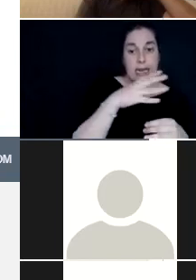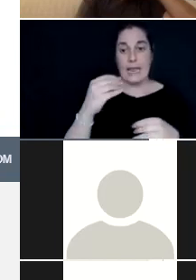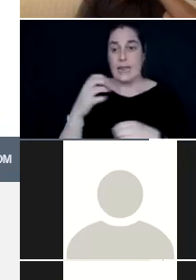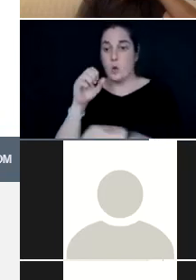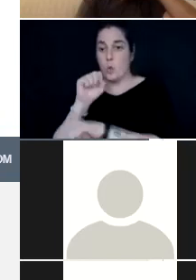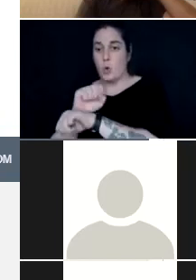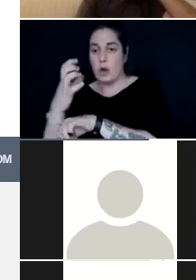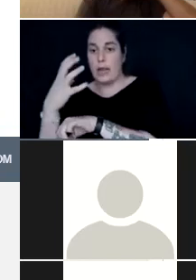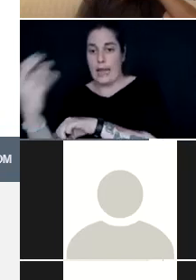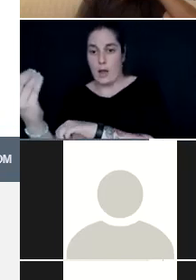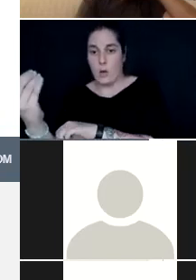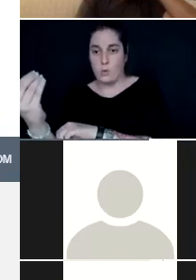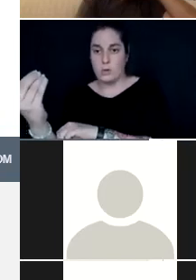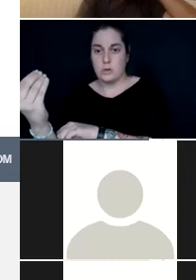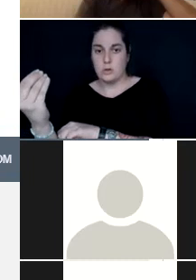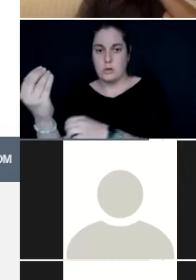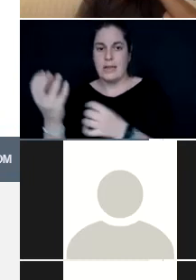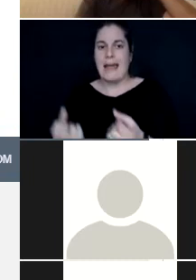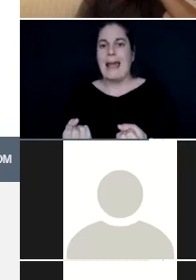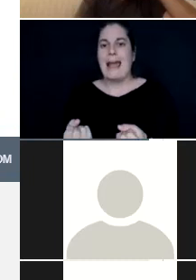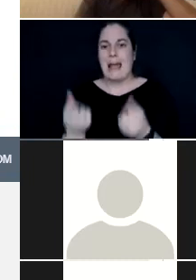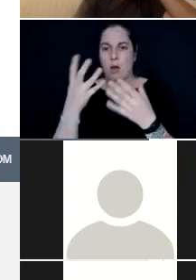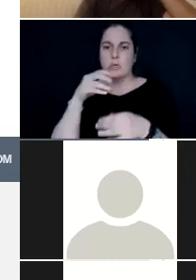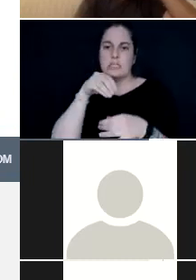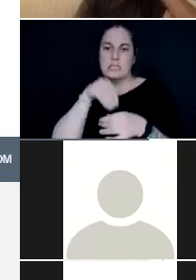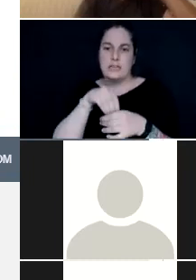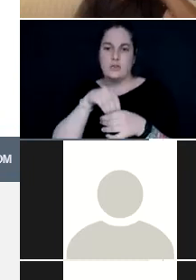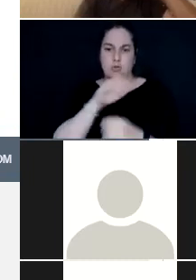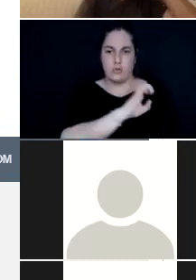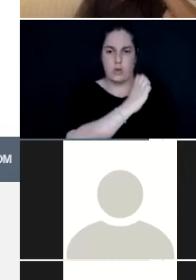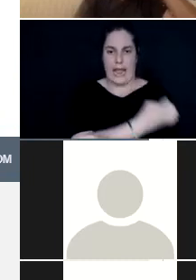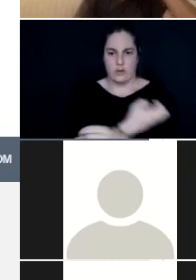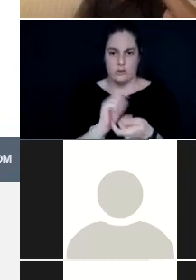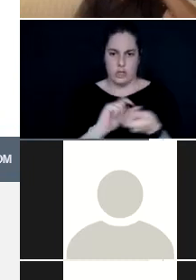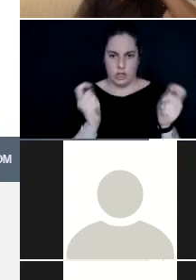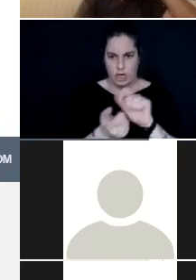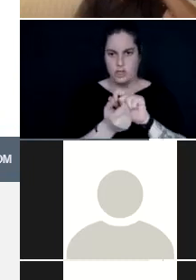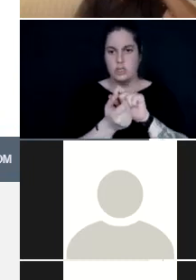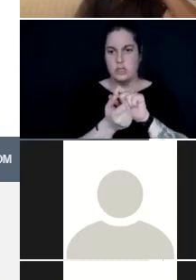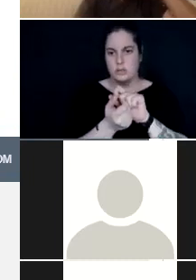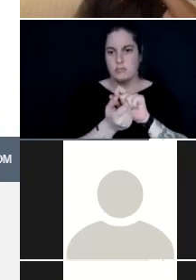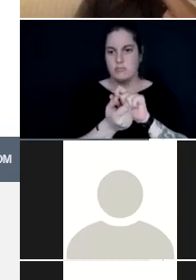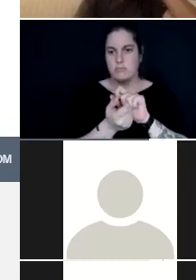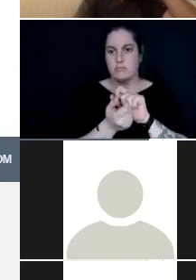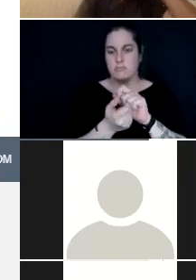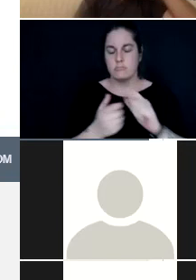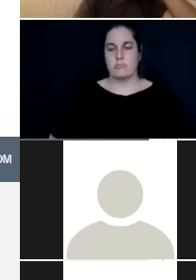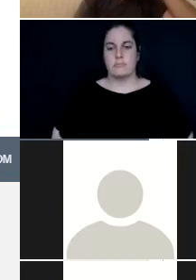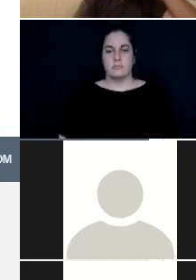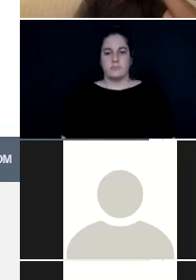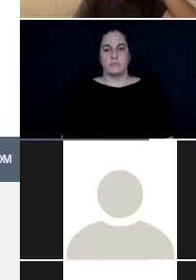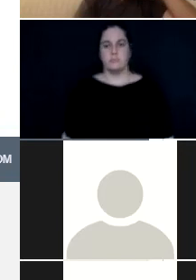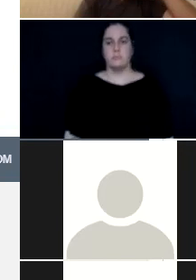is how much the internal energy changes. Okay. So you put